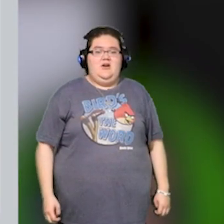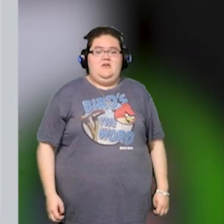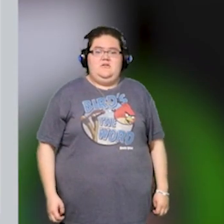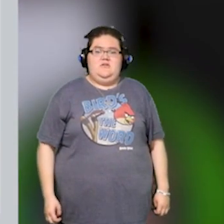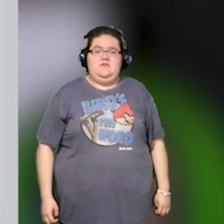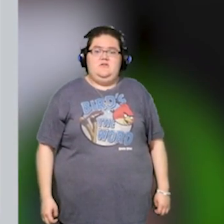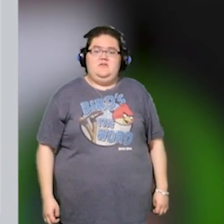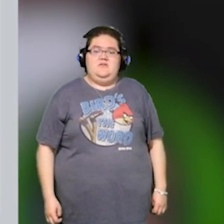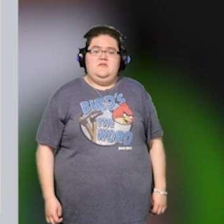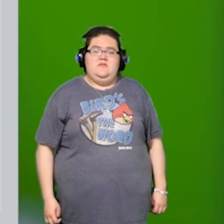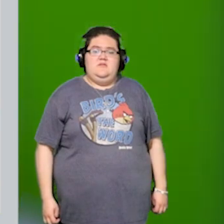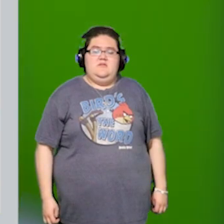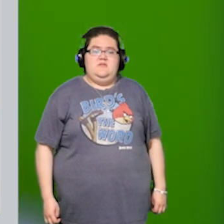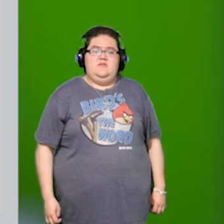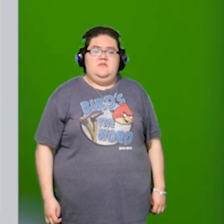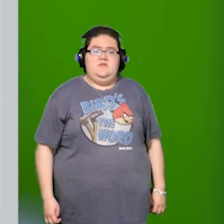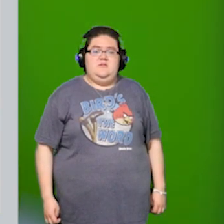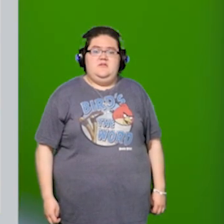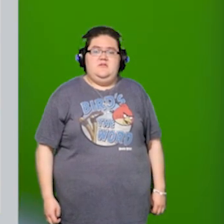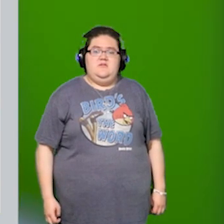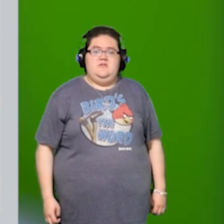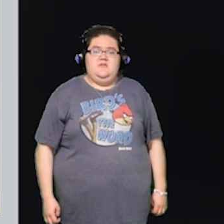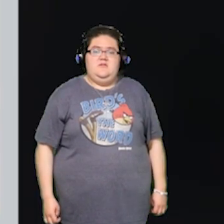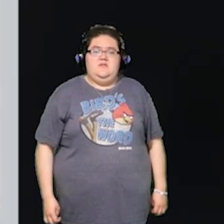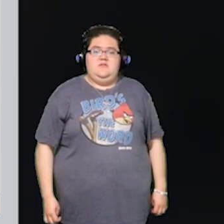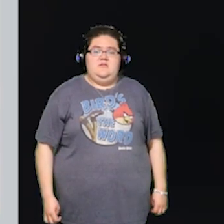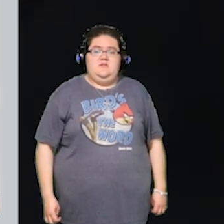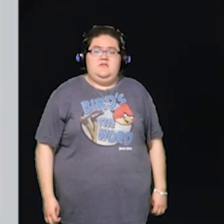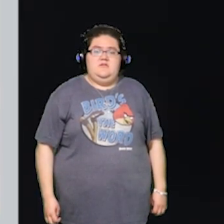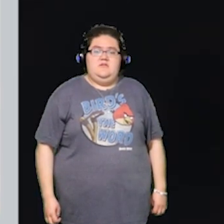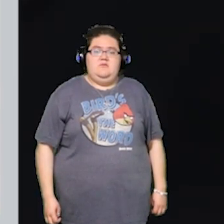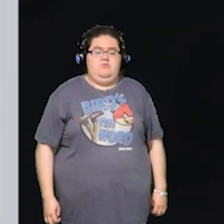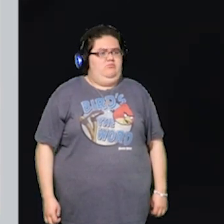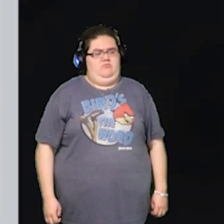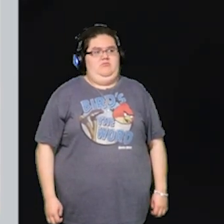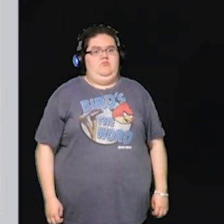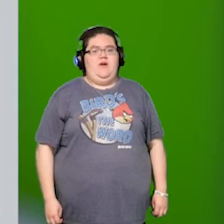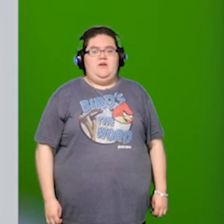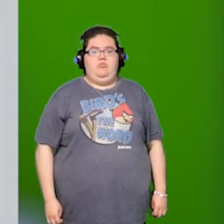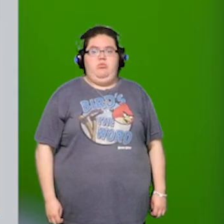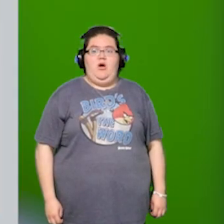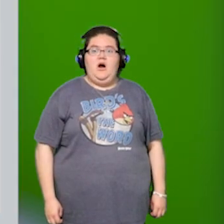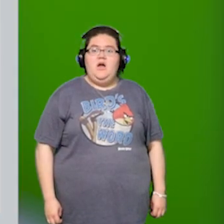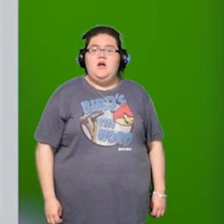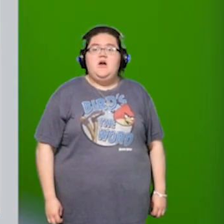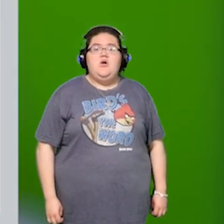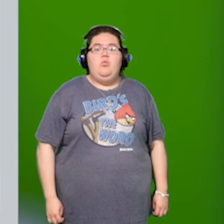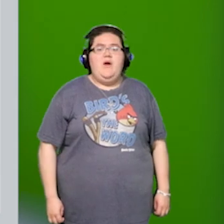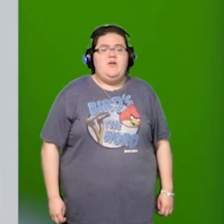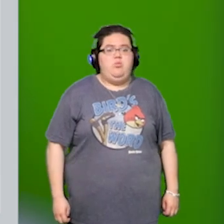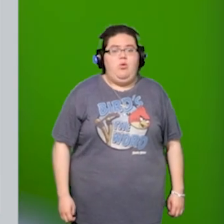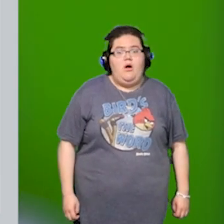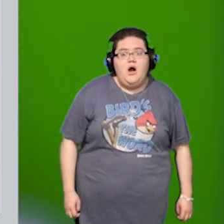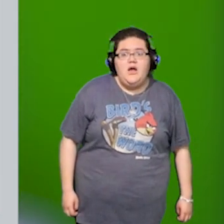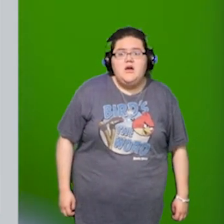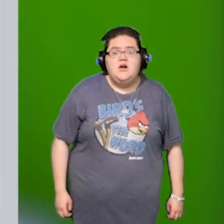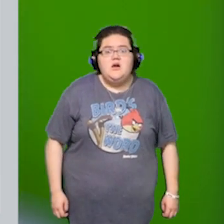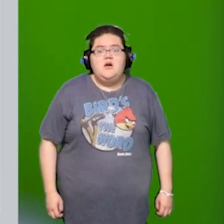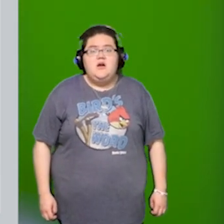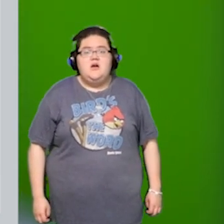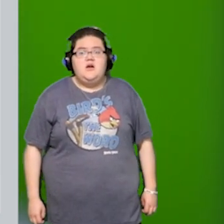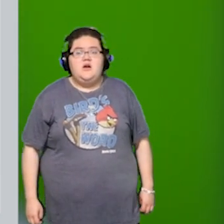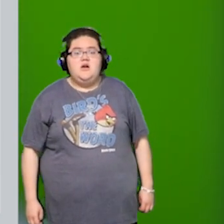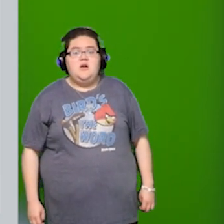Ouch. I used to love Rey Mysterio. He killed someone, you know, by accident. I heard that in the ring.